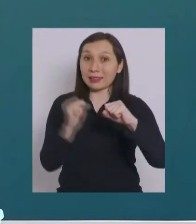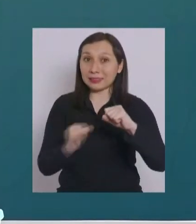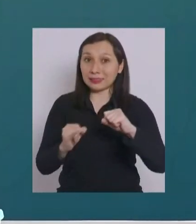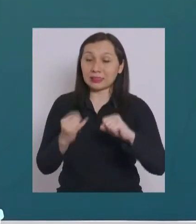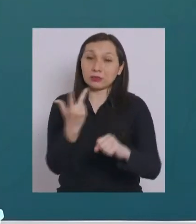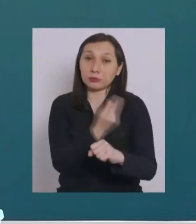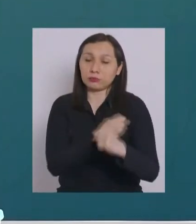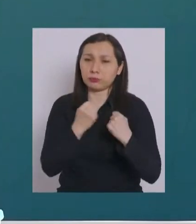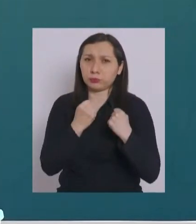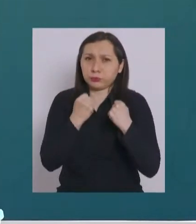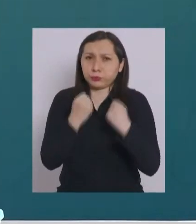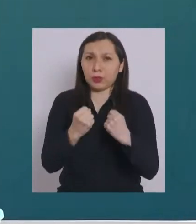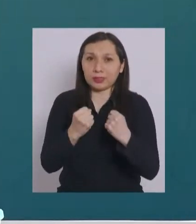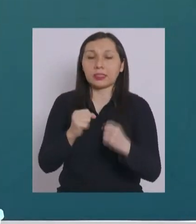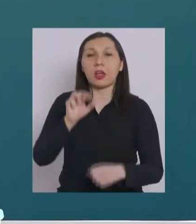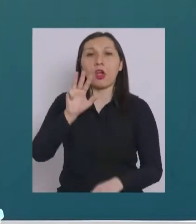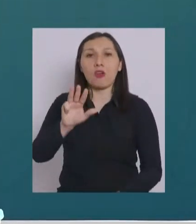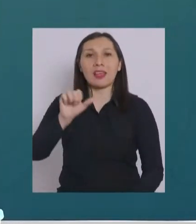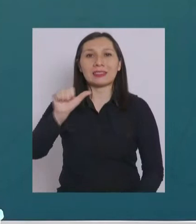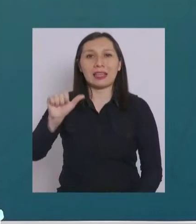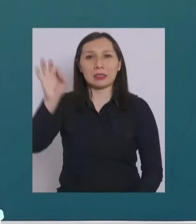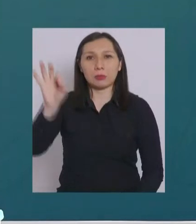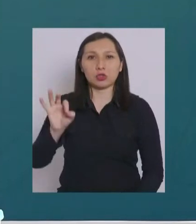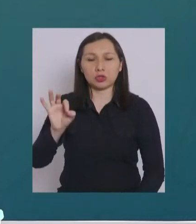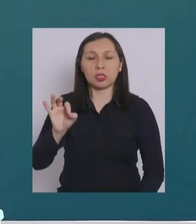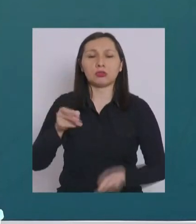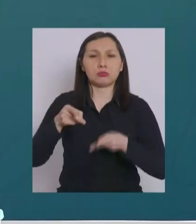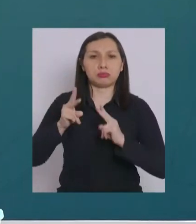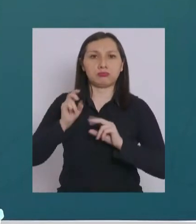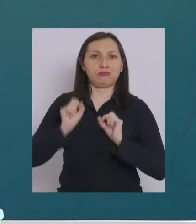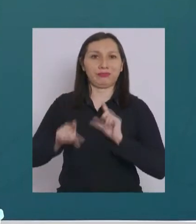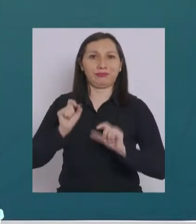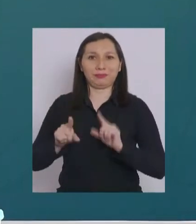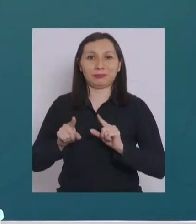with AstraZeneca, an effectiveness of 96%.